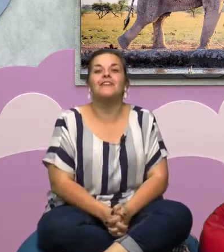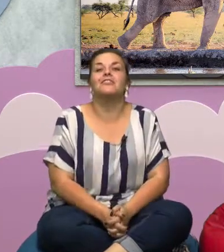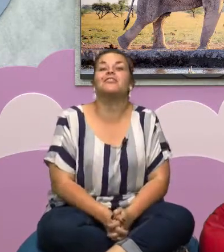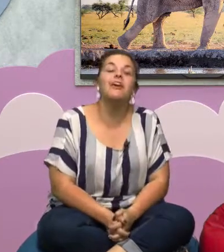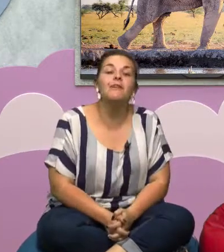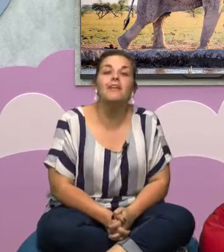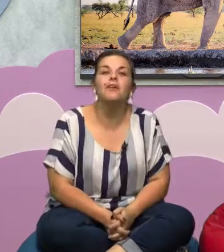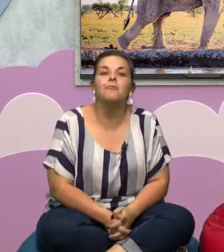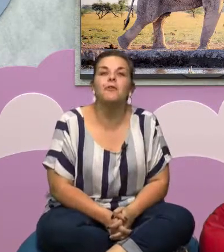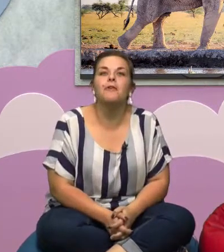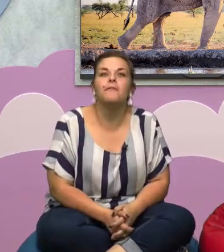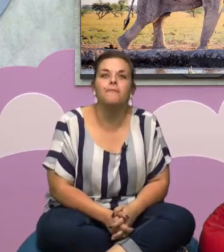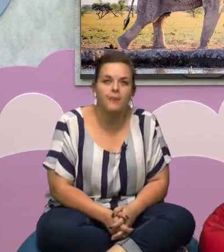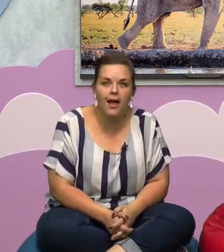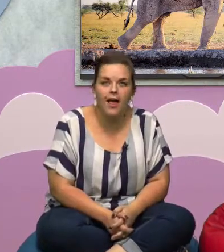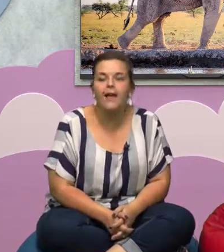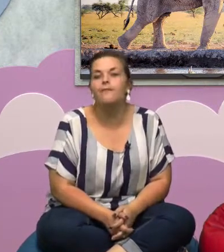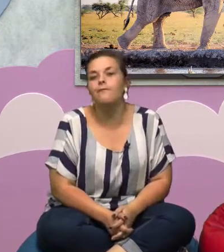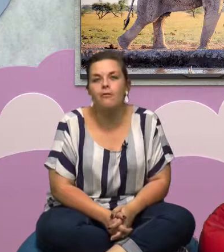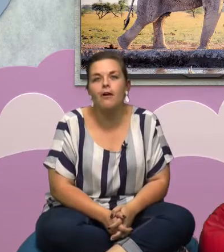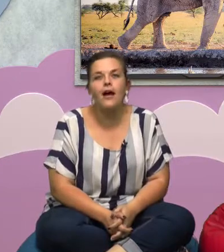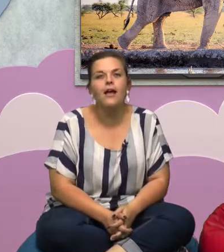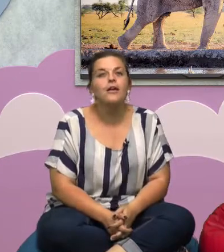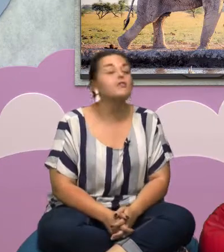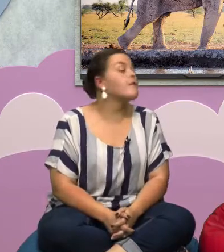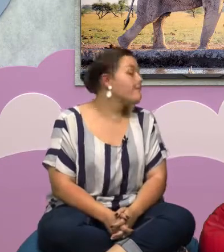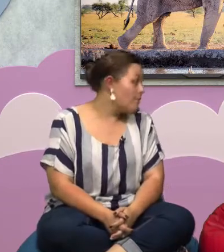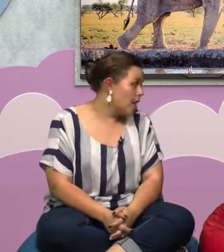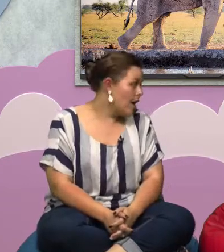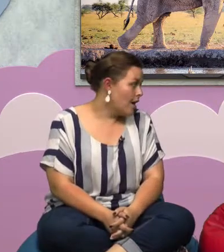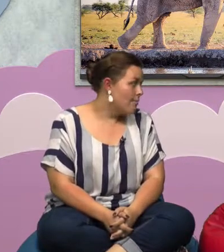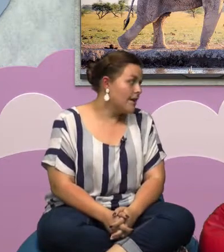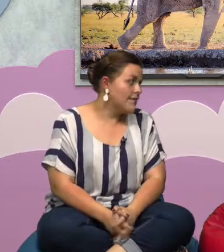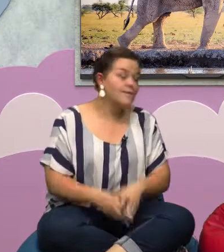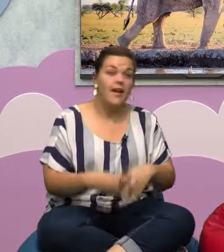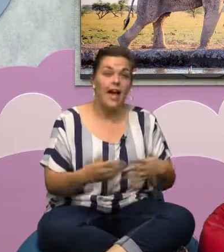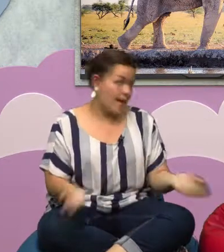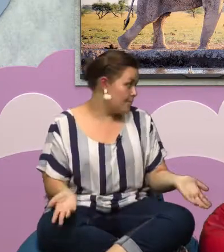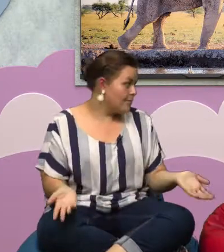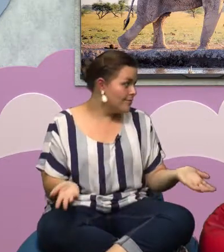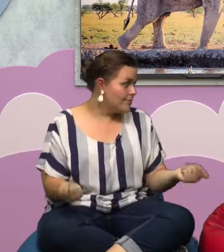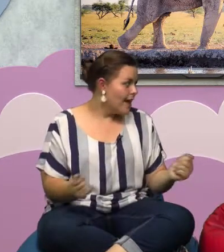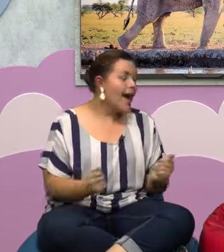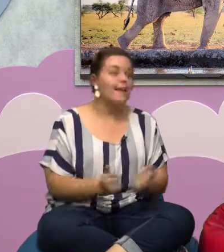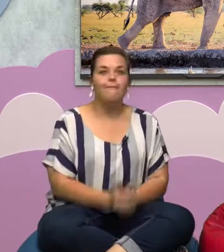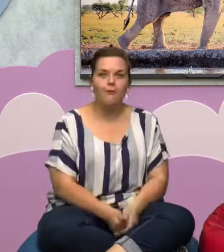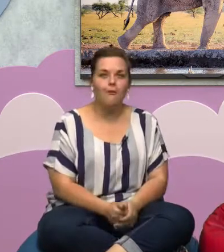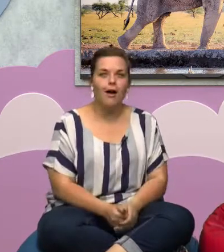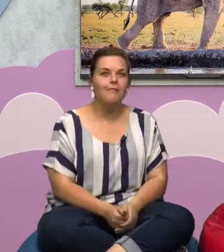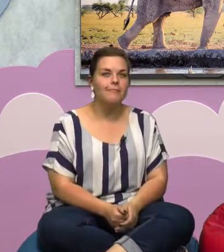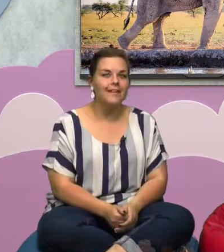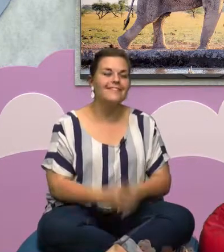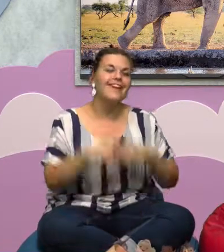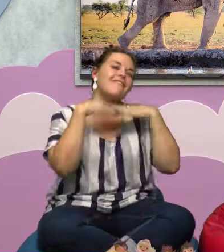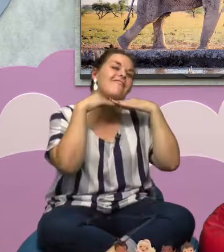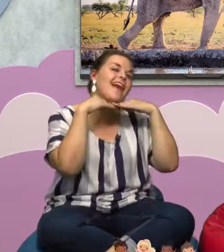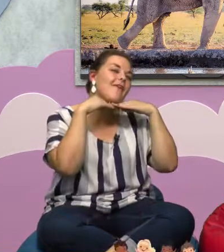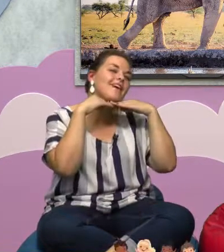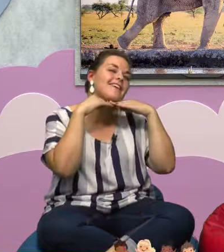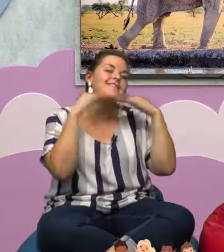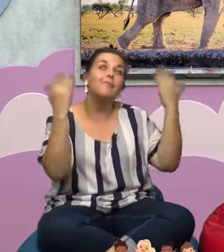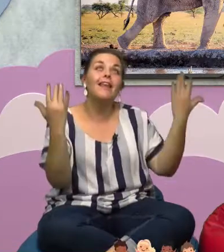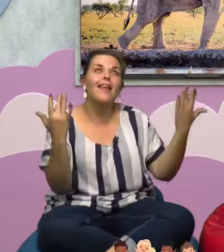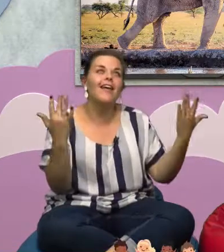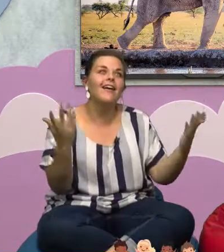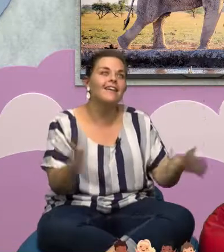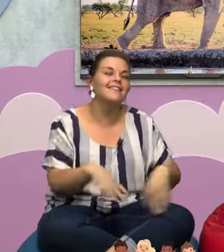animals. And today we're learning more about fauna and flora. So fauna means animals, and flora means